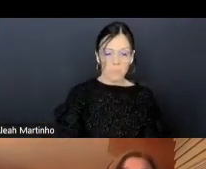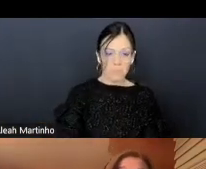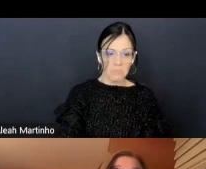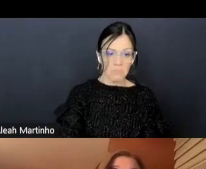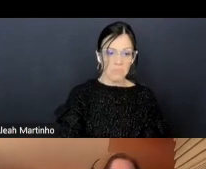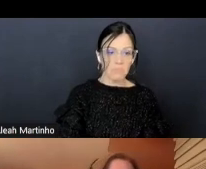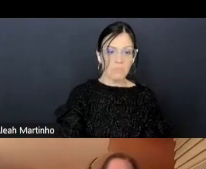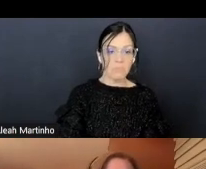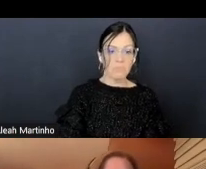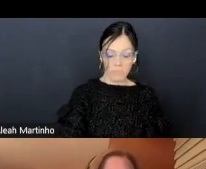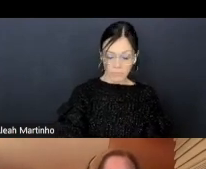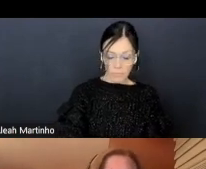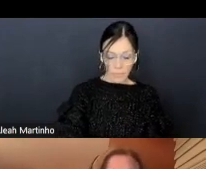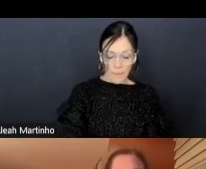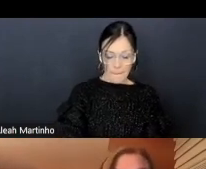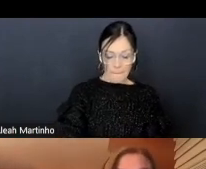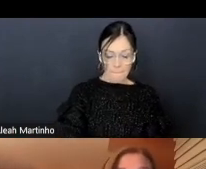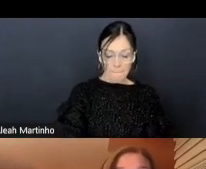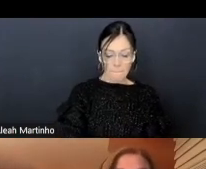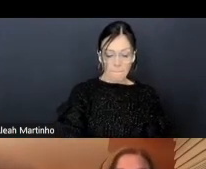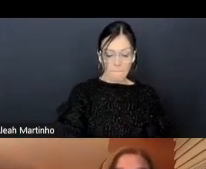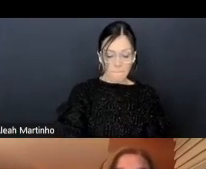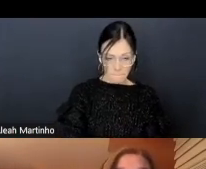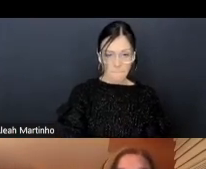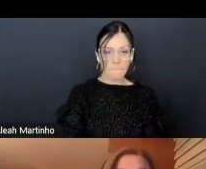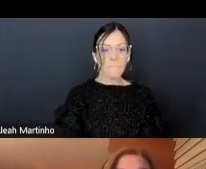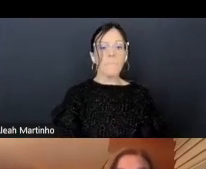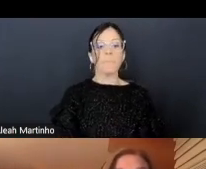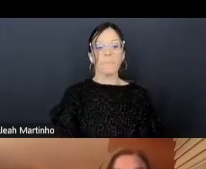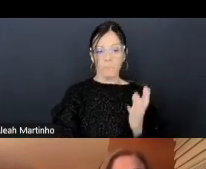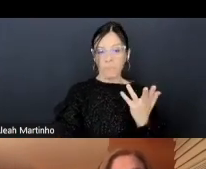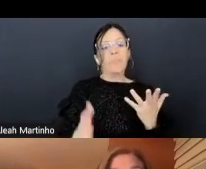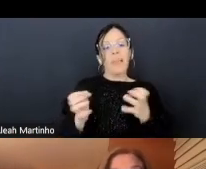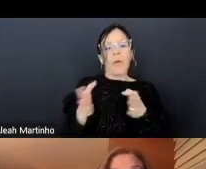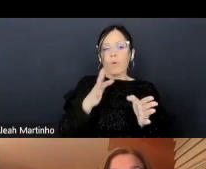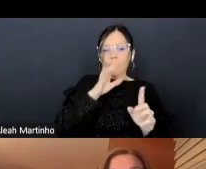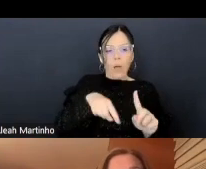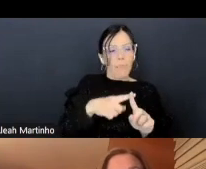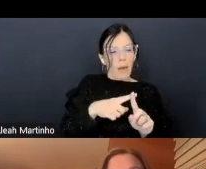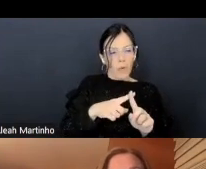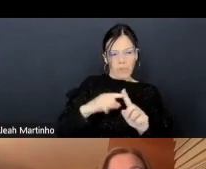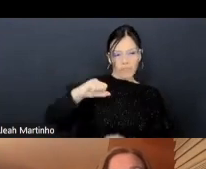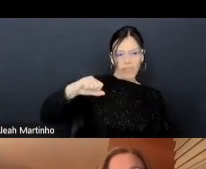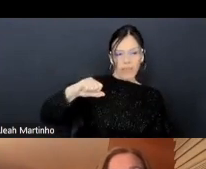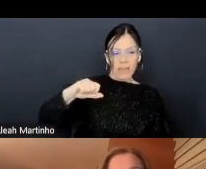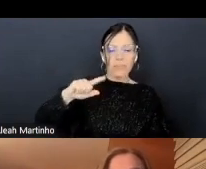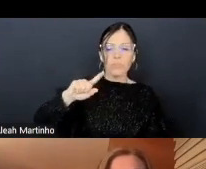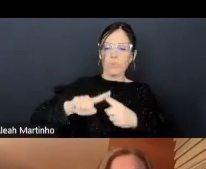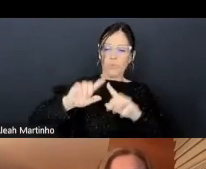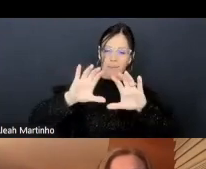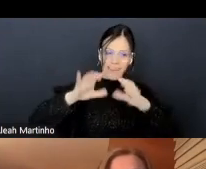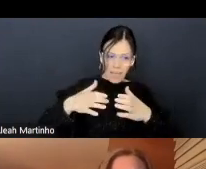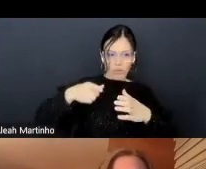so i'd like to switch gears and talk about the reluctance to categorize jfk as